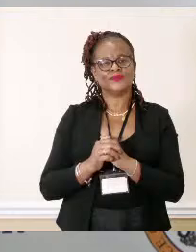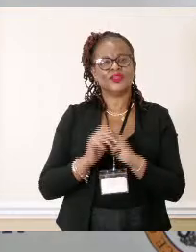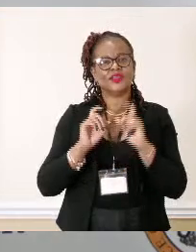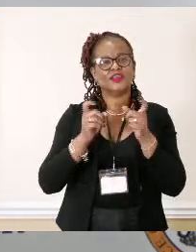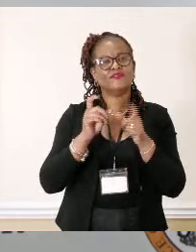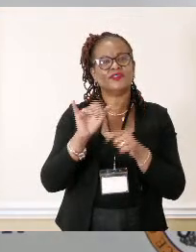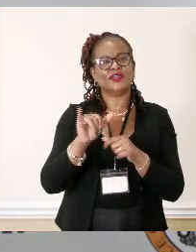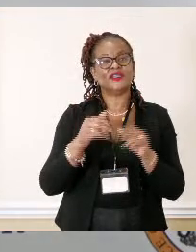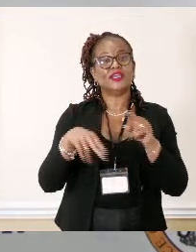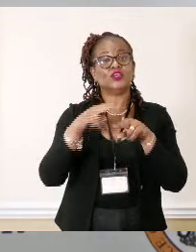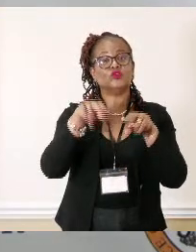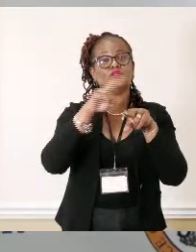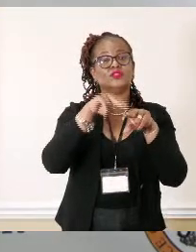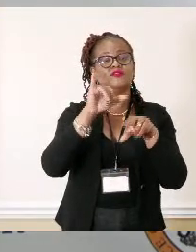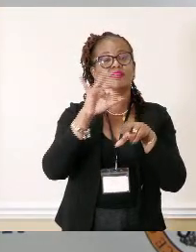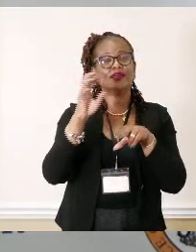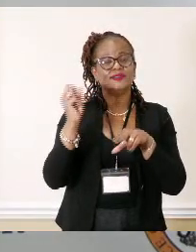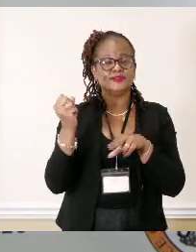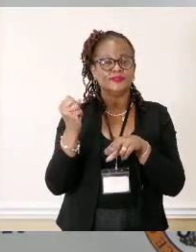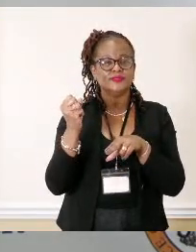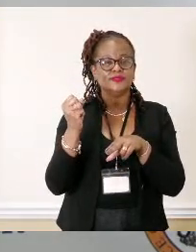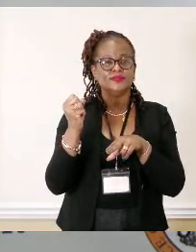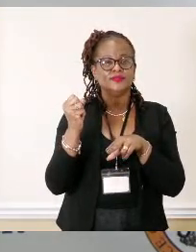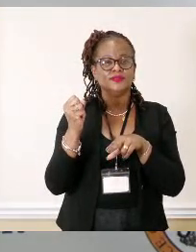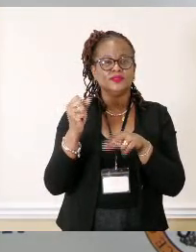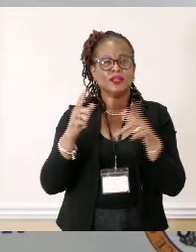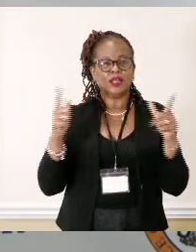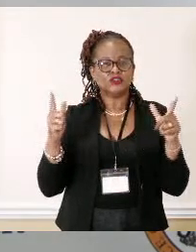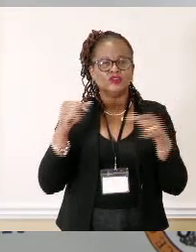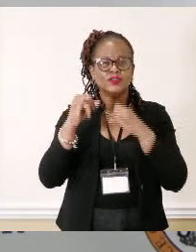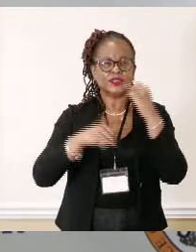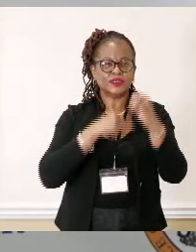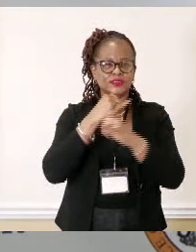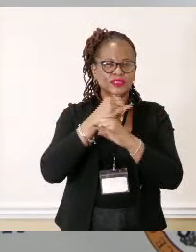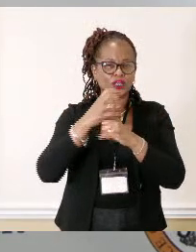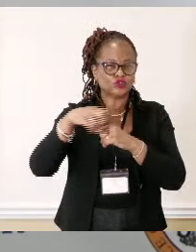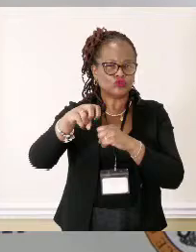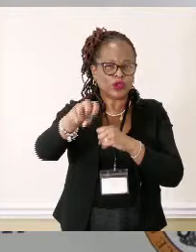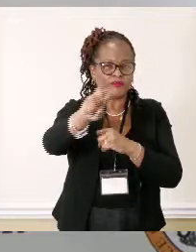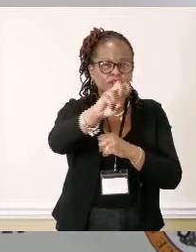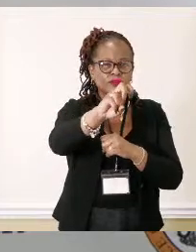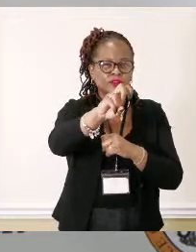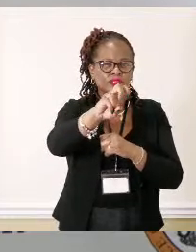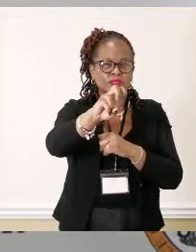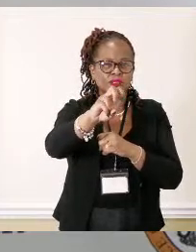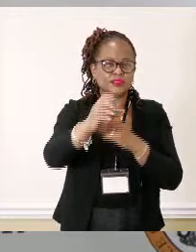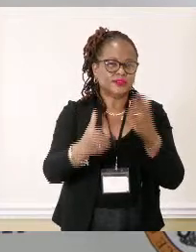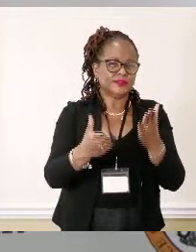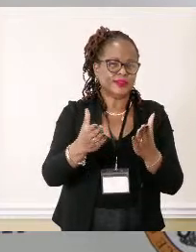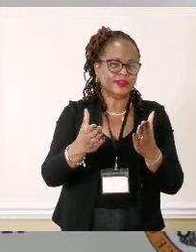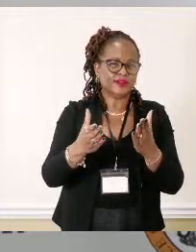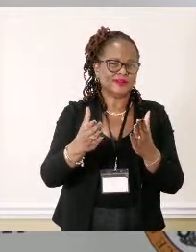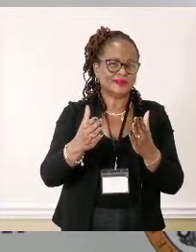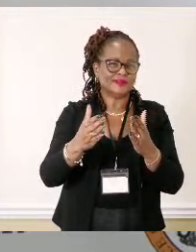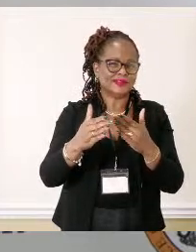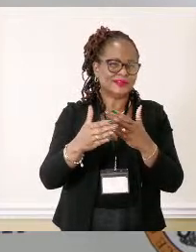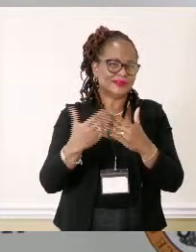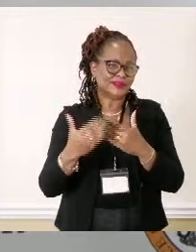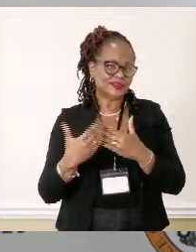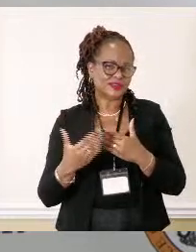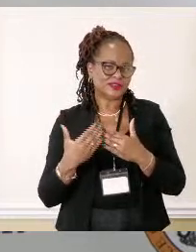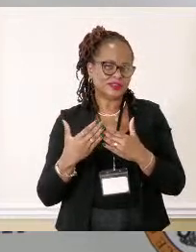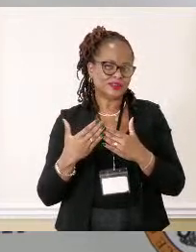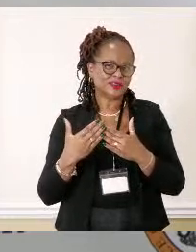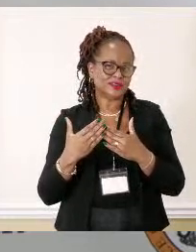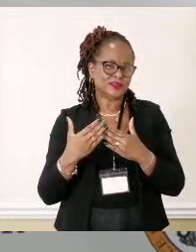that the increase in cases is largely attributed to international travel, is there a mind to ease restrictions for domestic